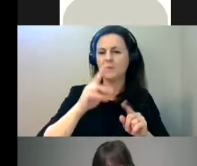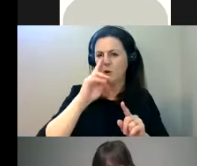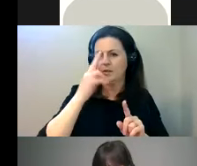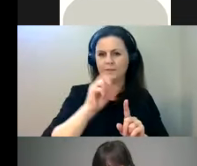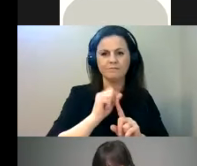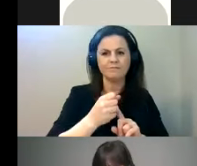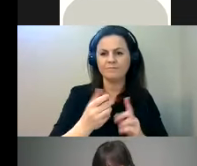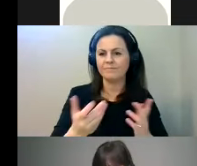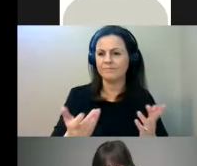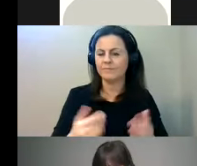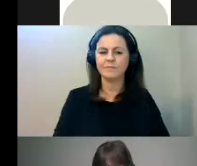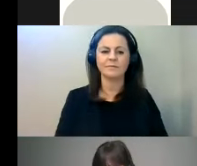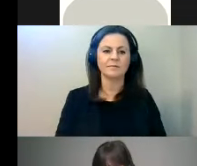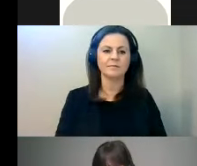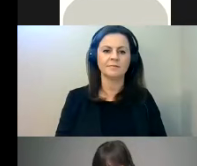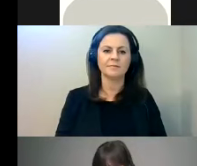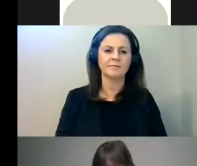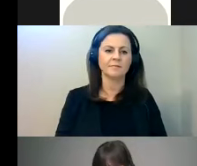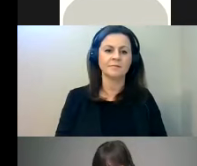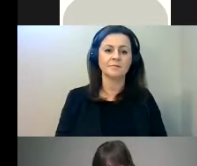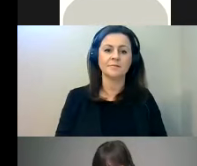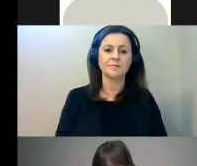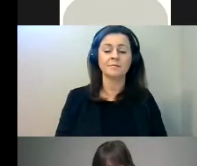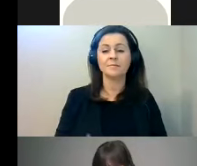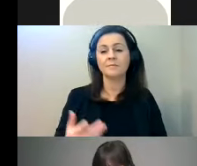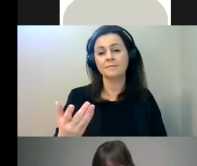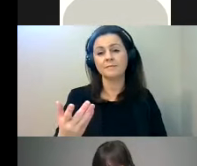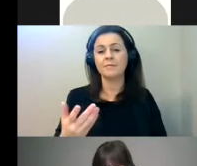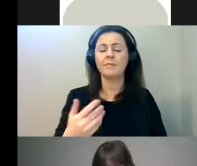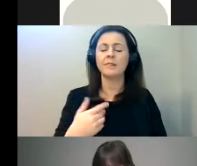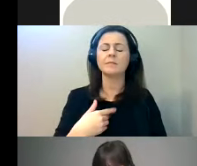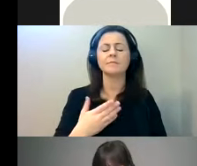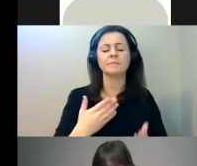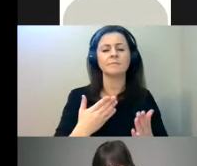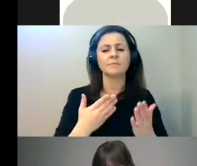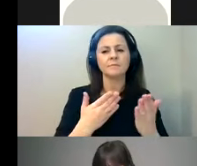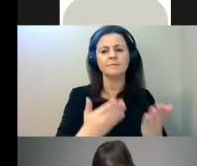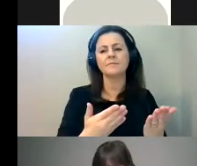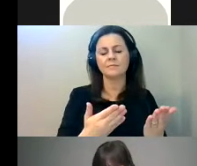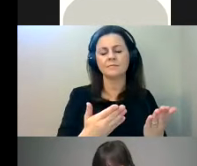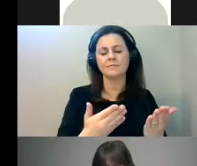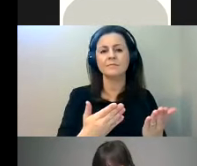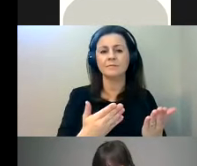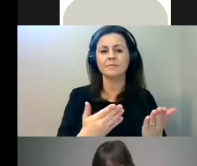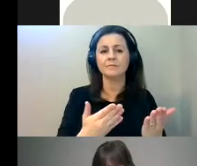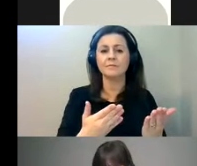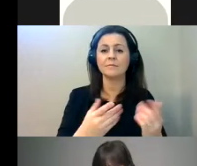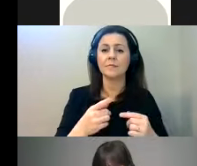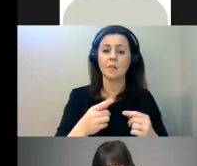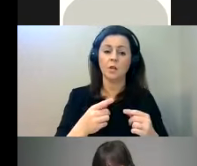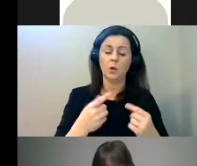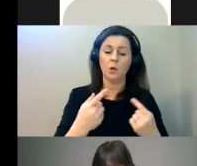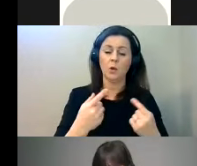can't really blame. I will say that you want to exercise some patience with these third